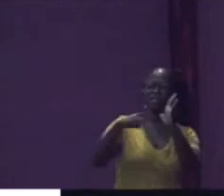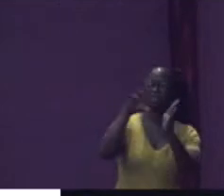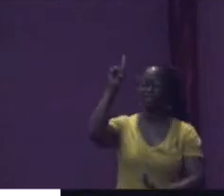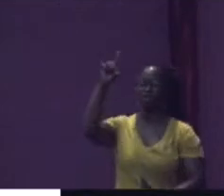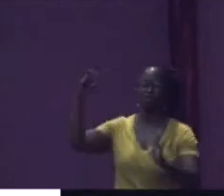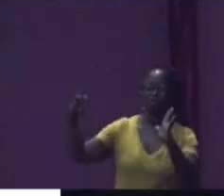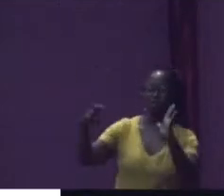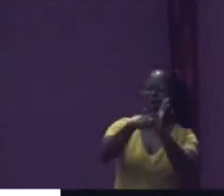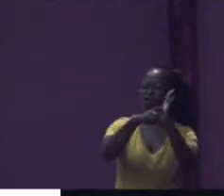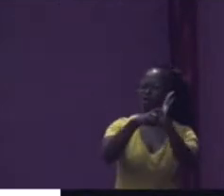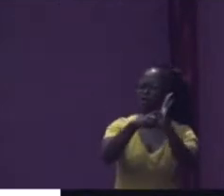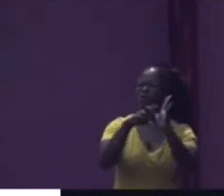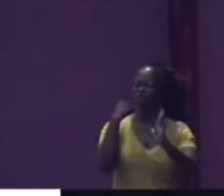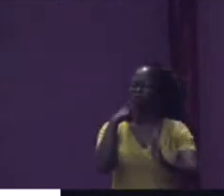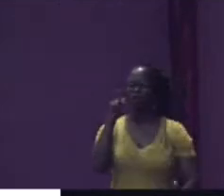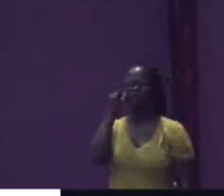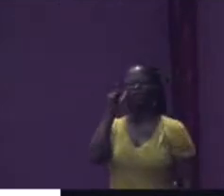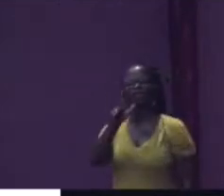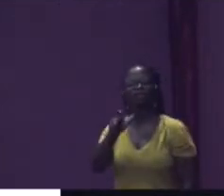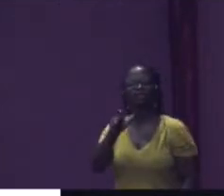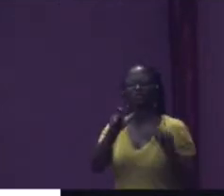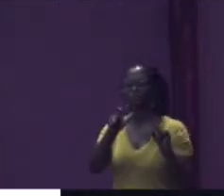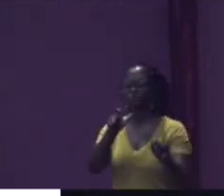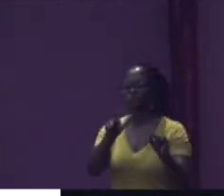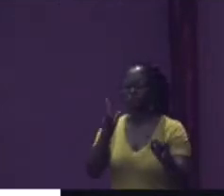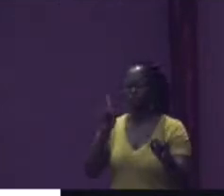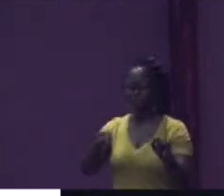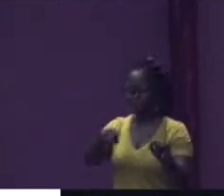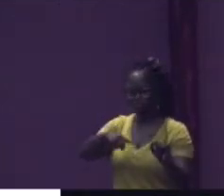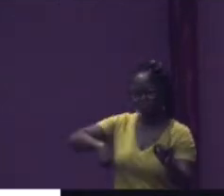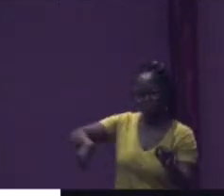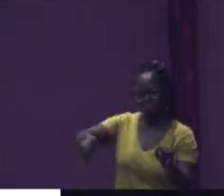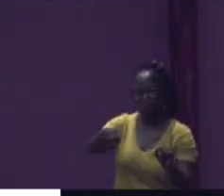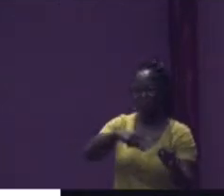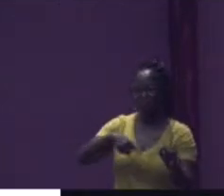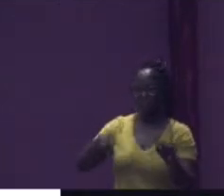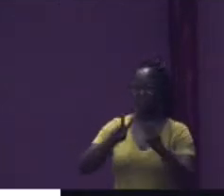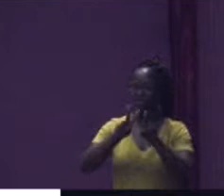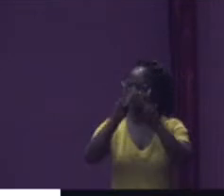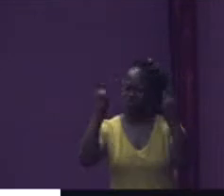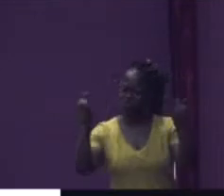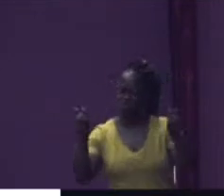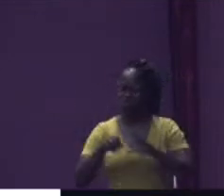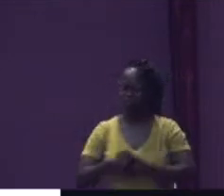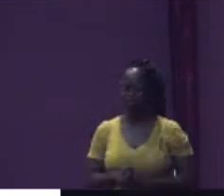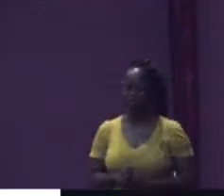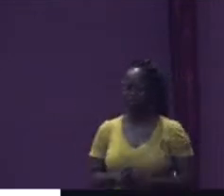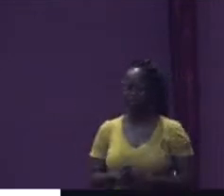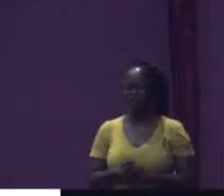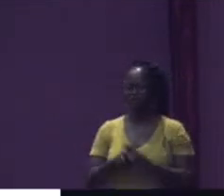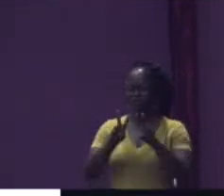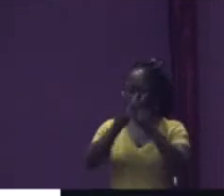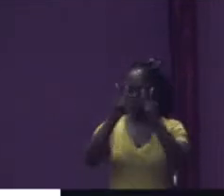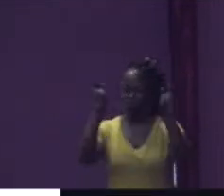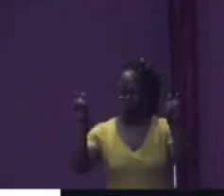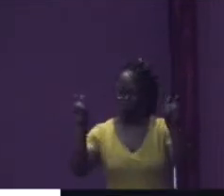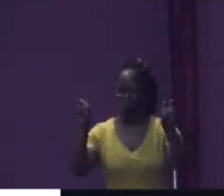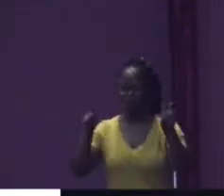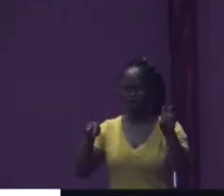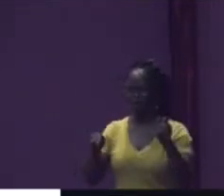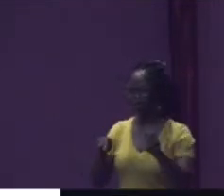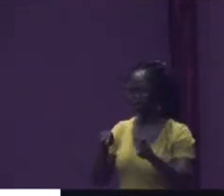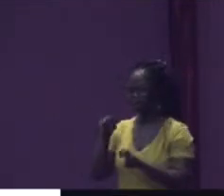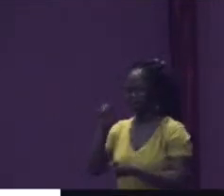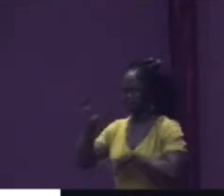that the most traditional actually were also the people that you could best trust the information from because of